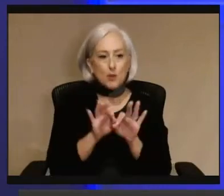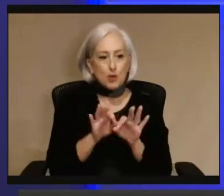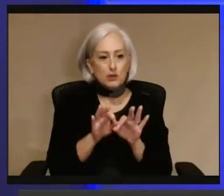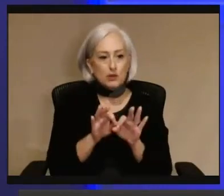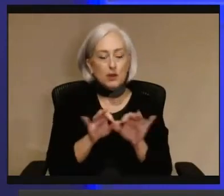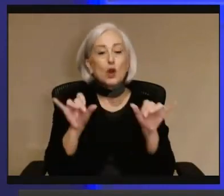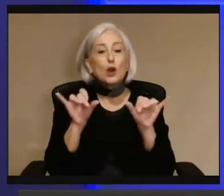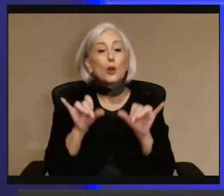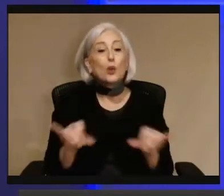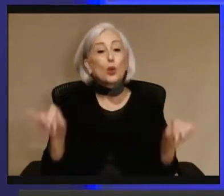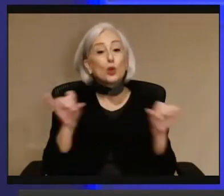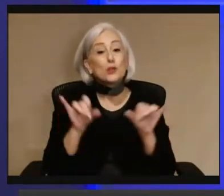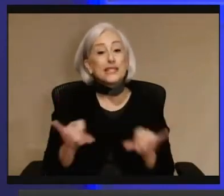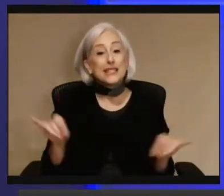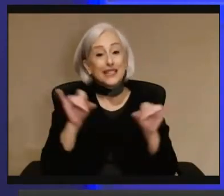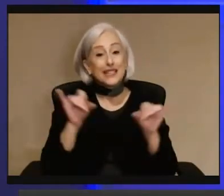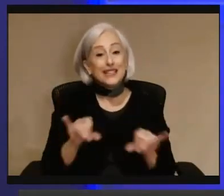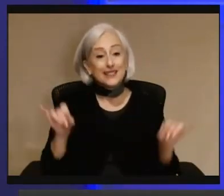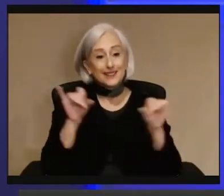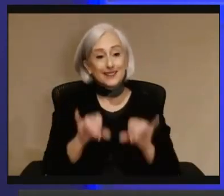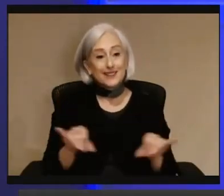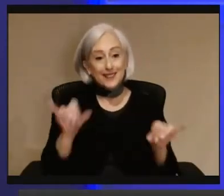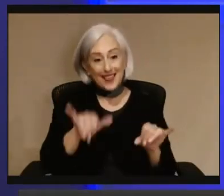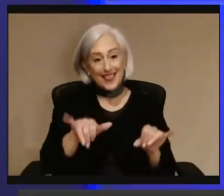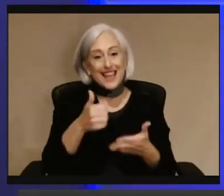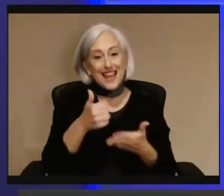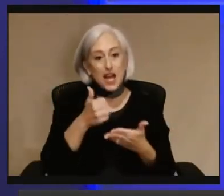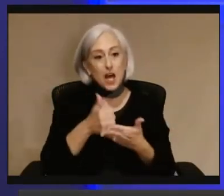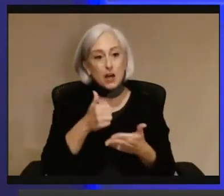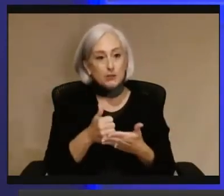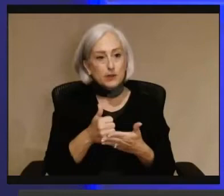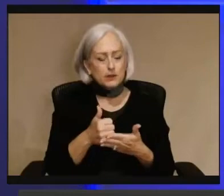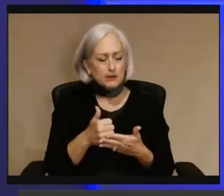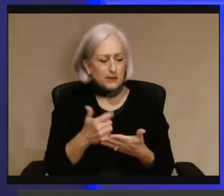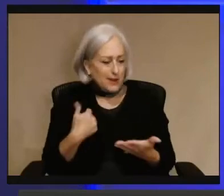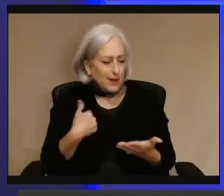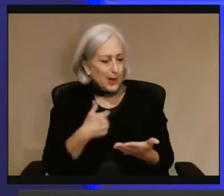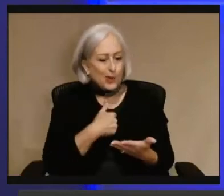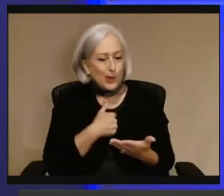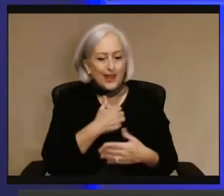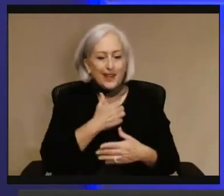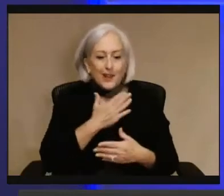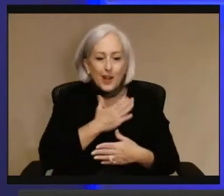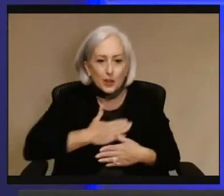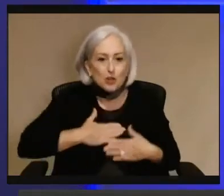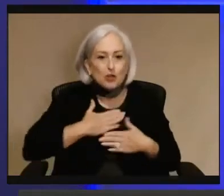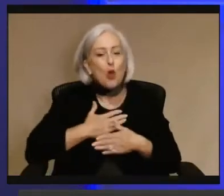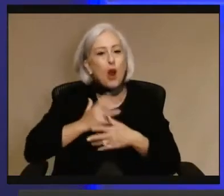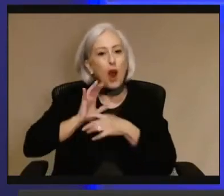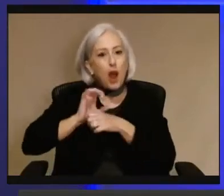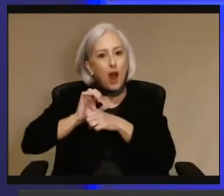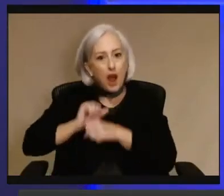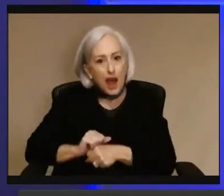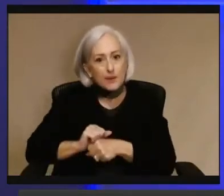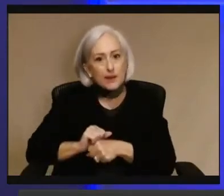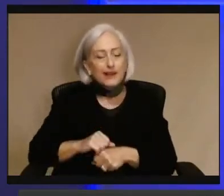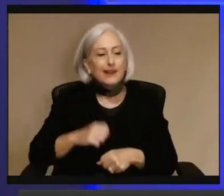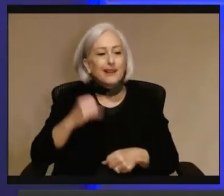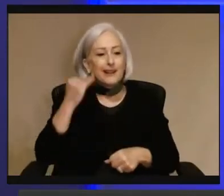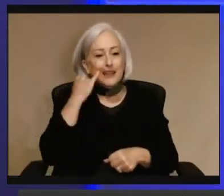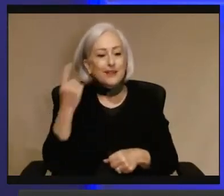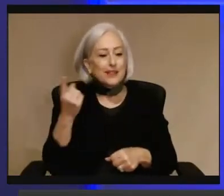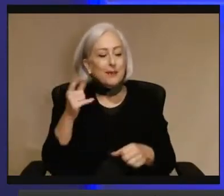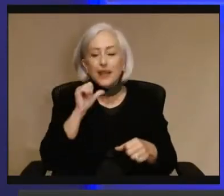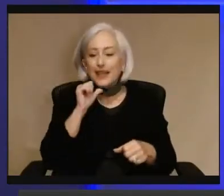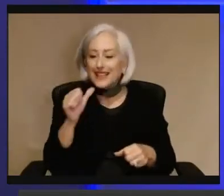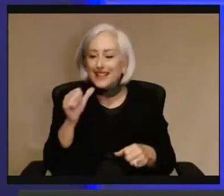routine really helps. We're creatures of habit, and so if we get outside of our routine, and if we get outside of what's not normal to us,